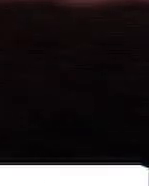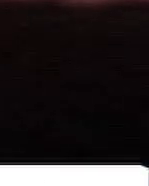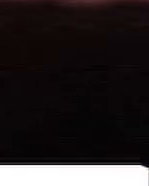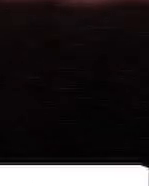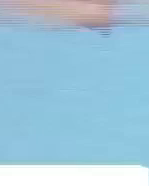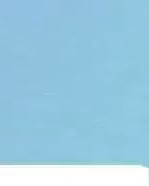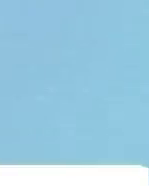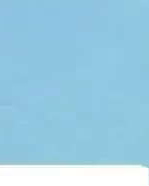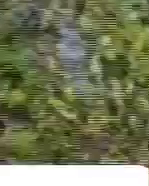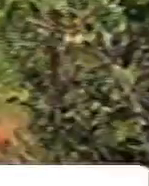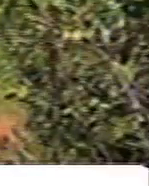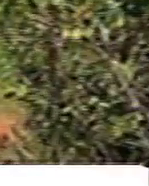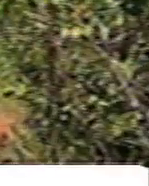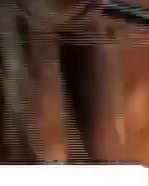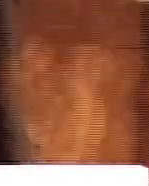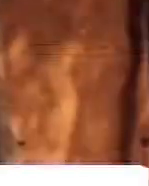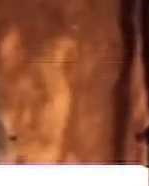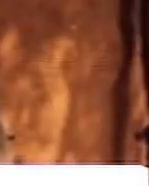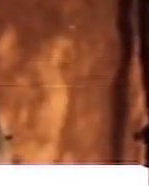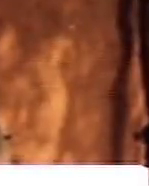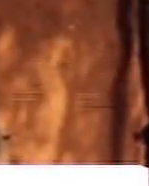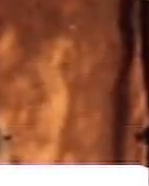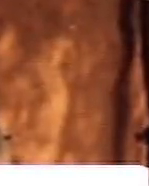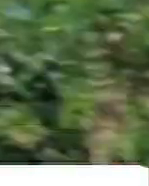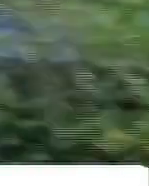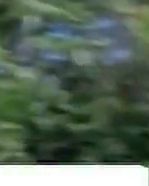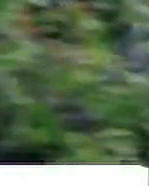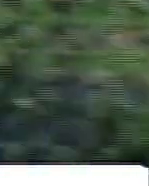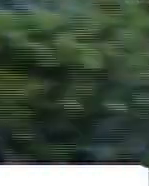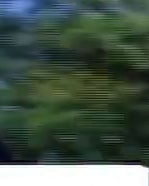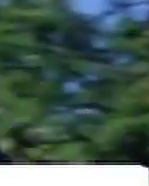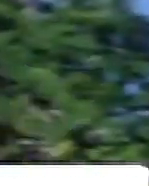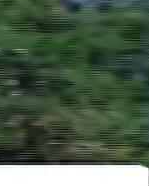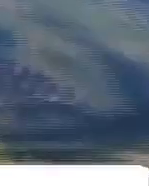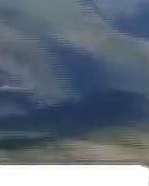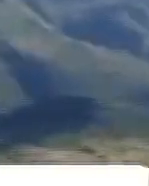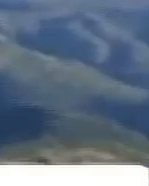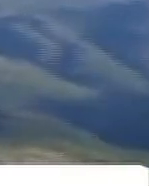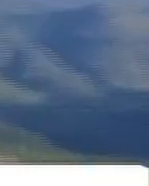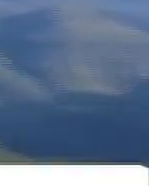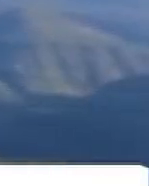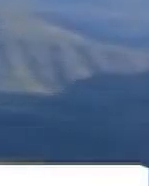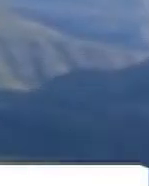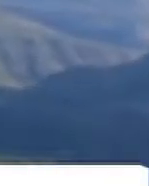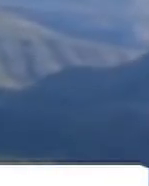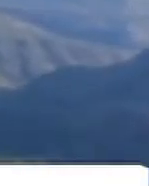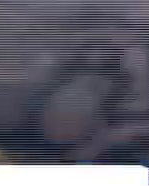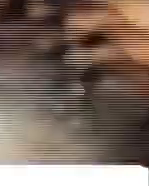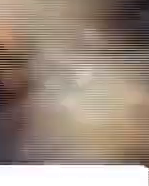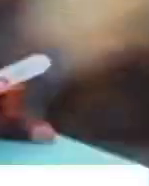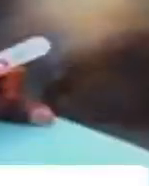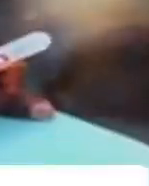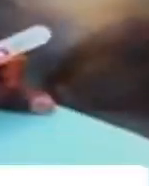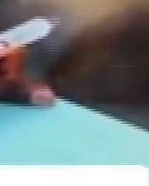Cover the ground all the way to the crown, and I will not lose sight of the light to the end of the tunnel.